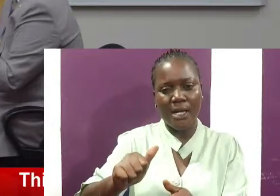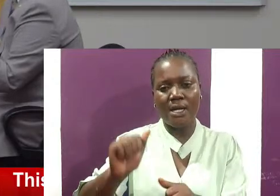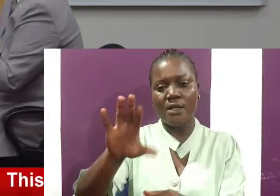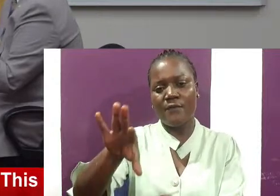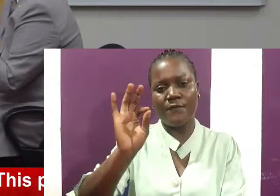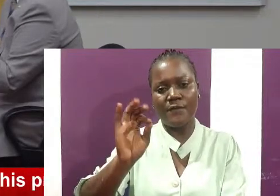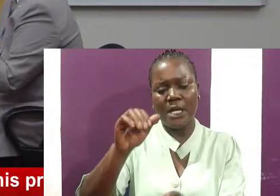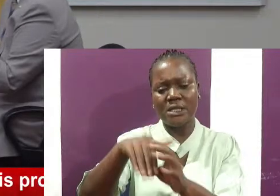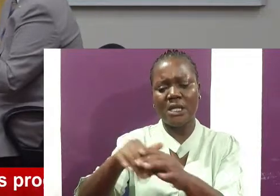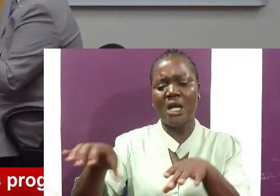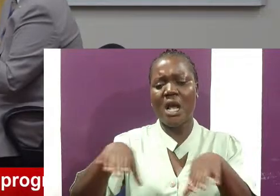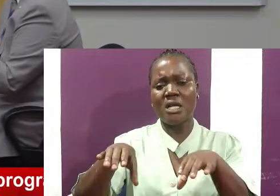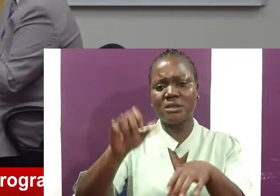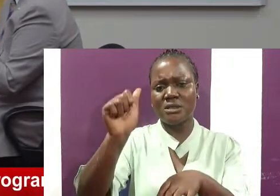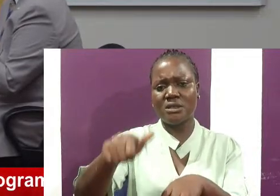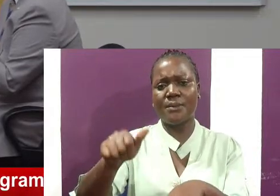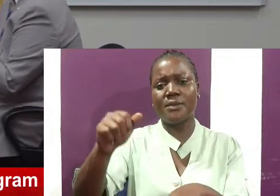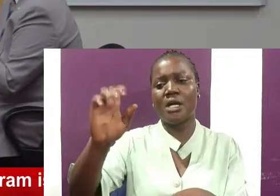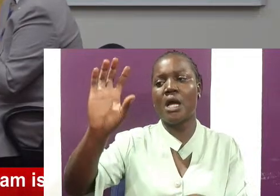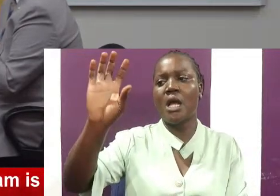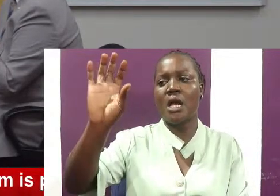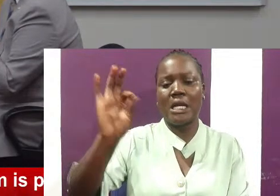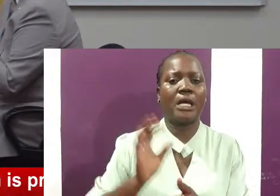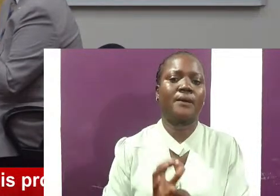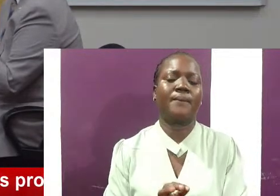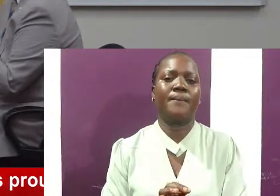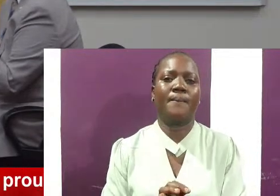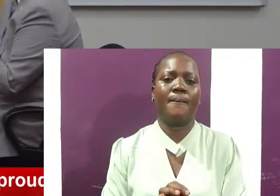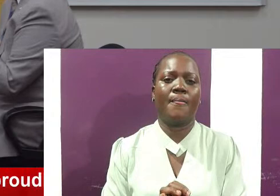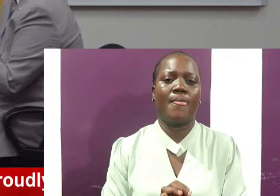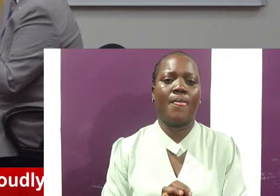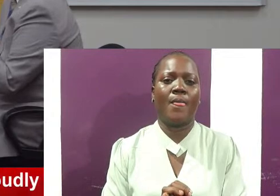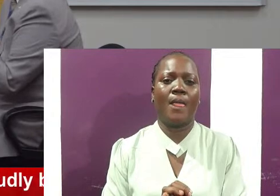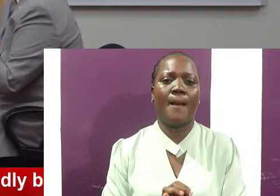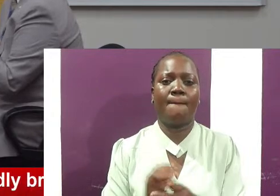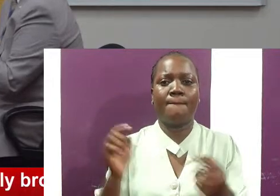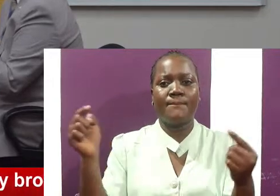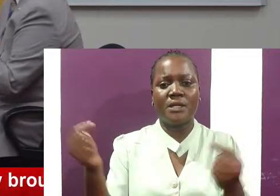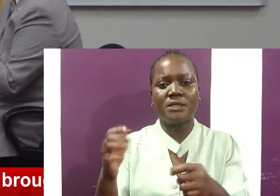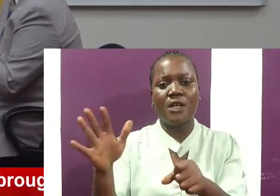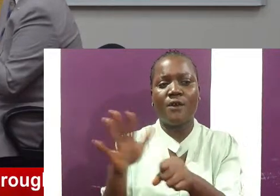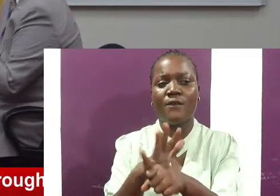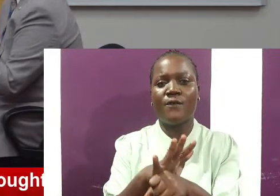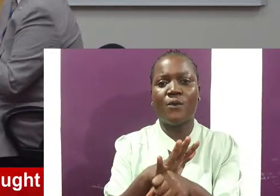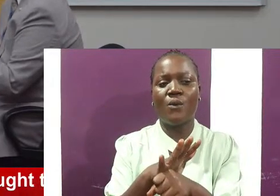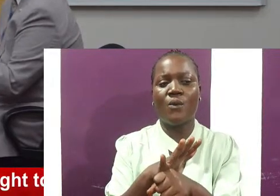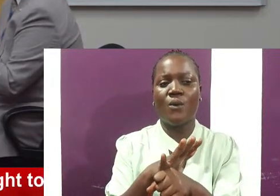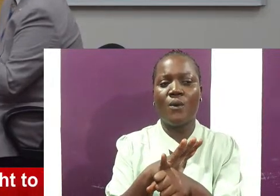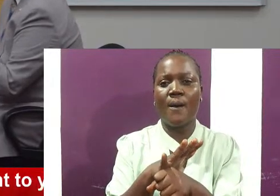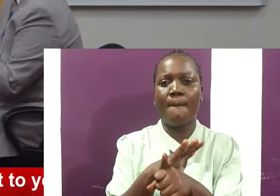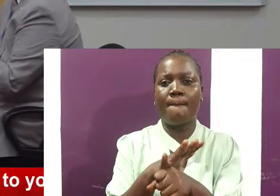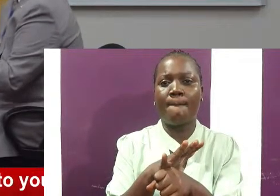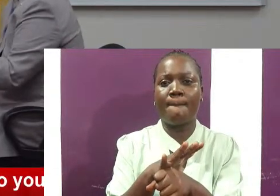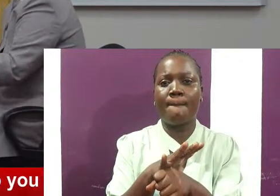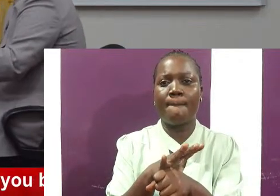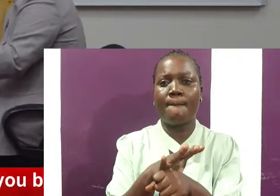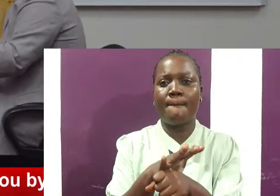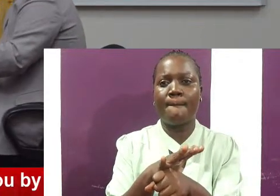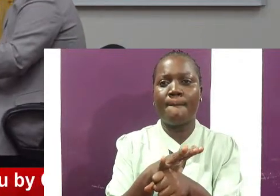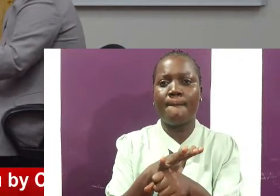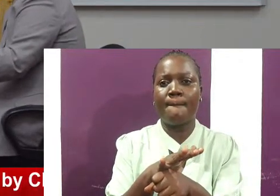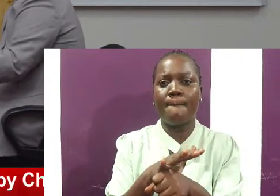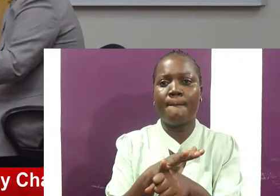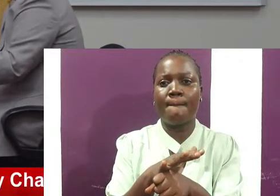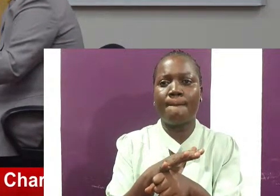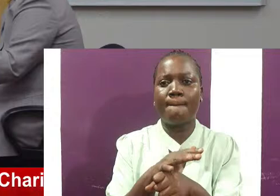Paul's reputation preceded him. Yeah. As a sinful man exactly. who was a murderous and persecutor. Mm-hmm. And so